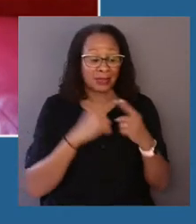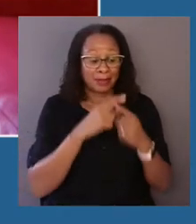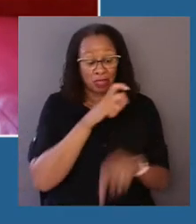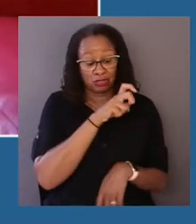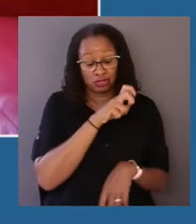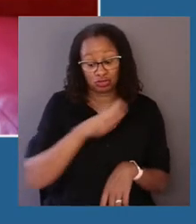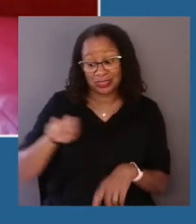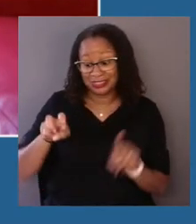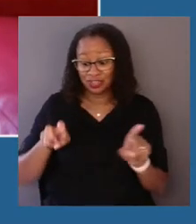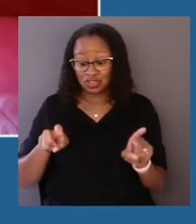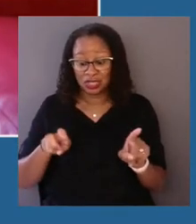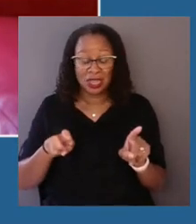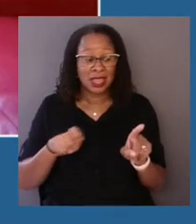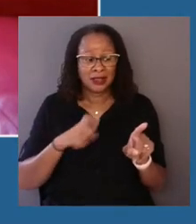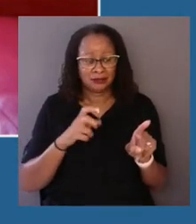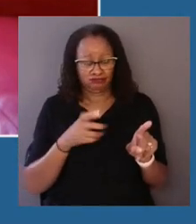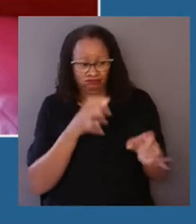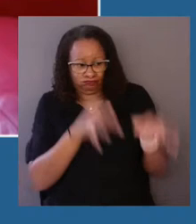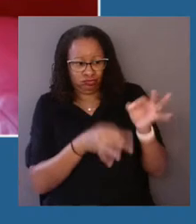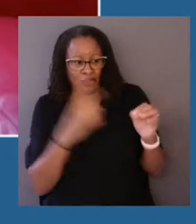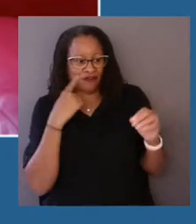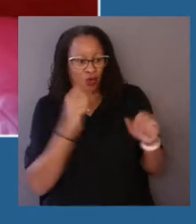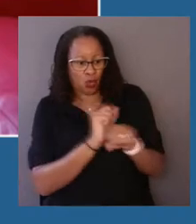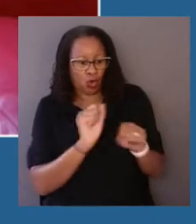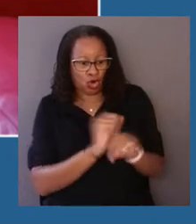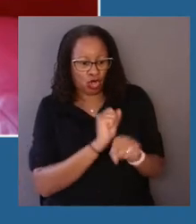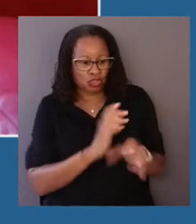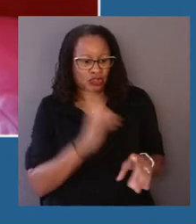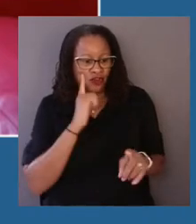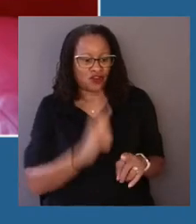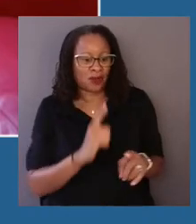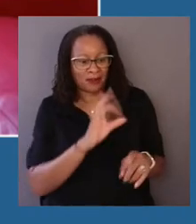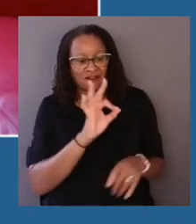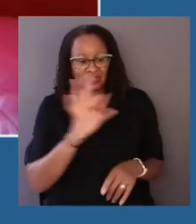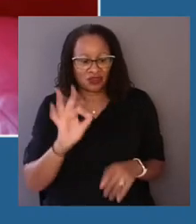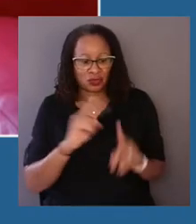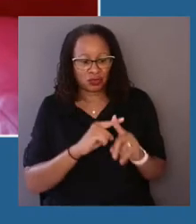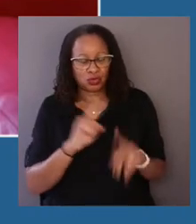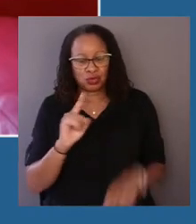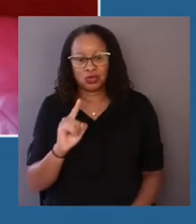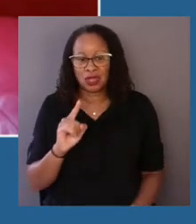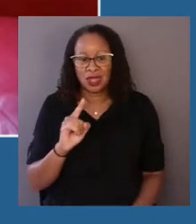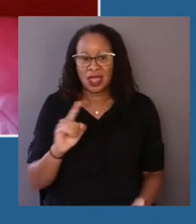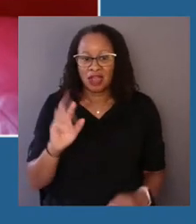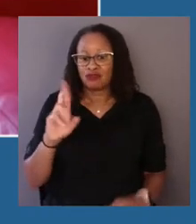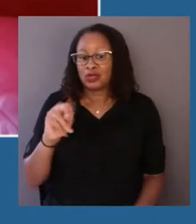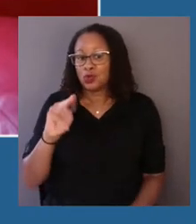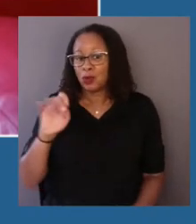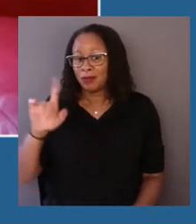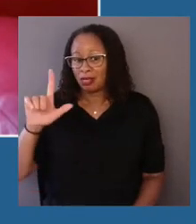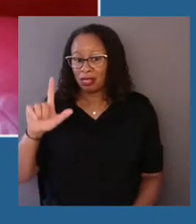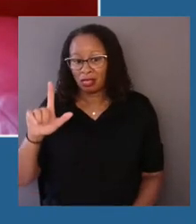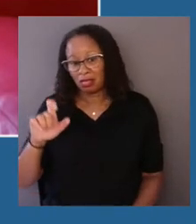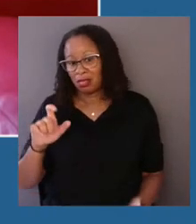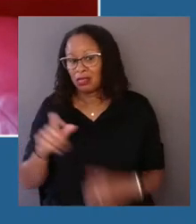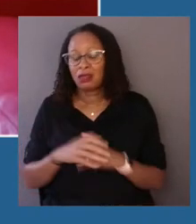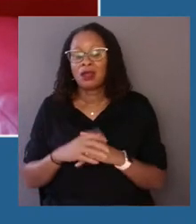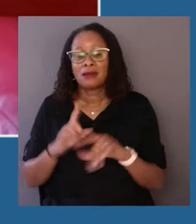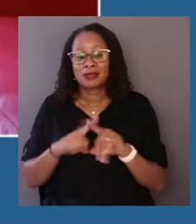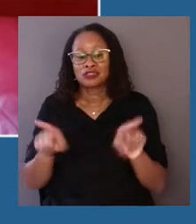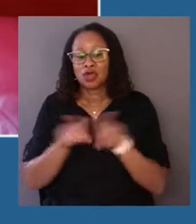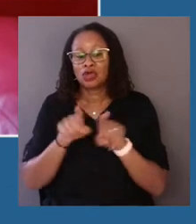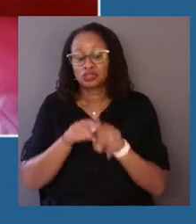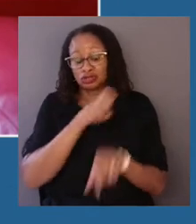transition for the workers moving from a fossil fuel economy to a renewable one, but it's also the